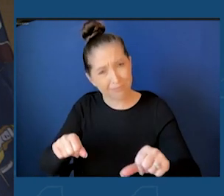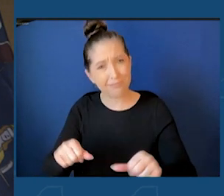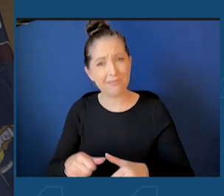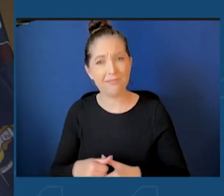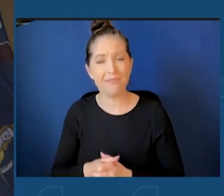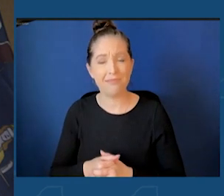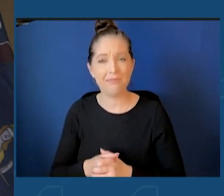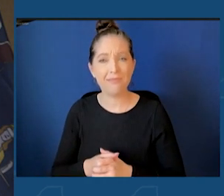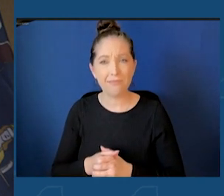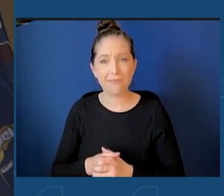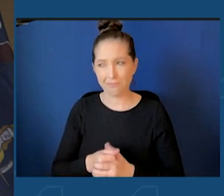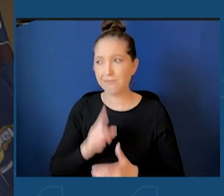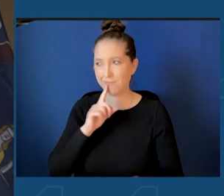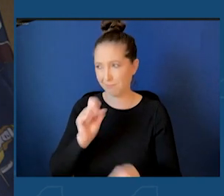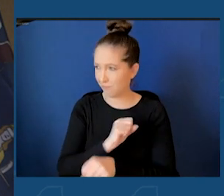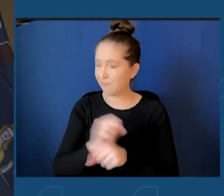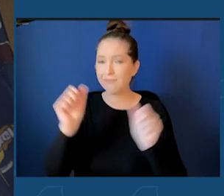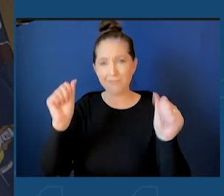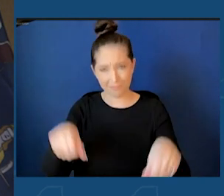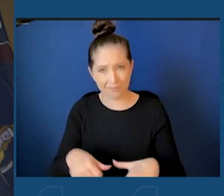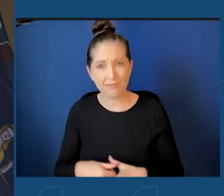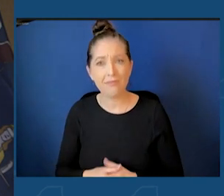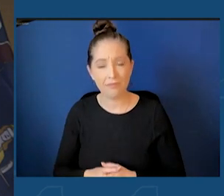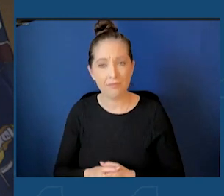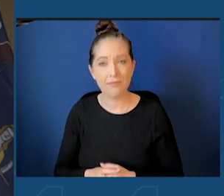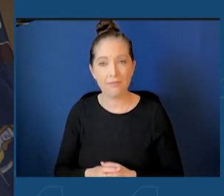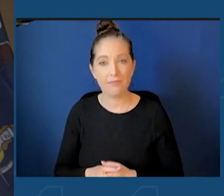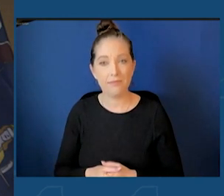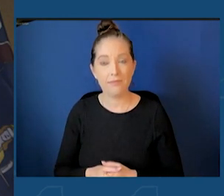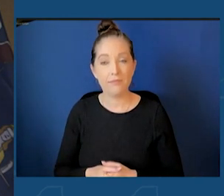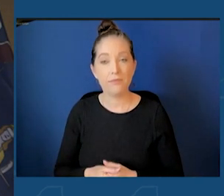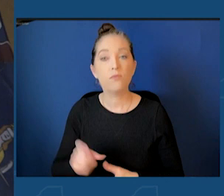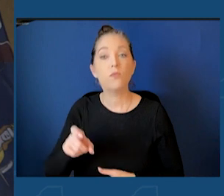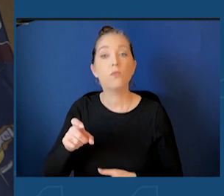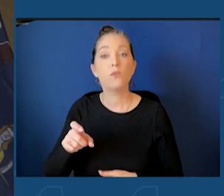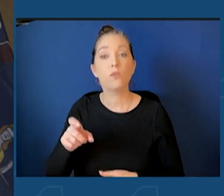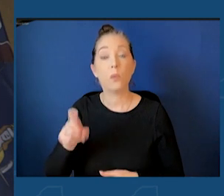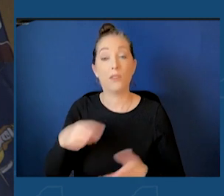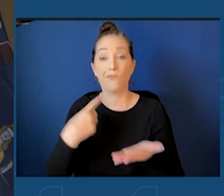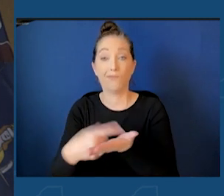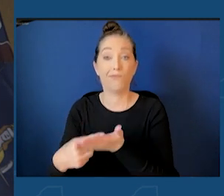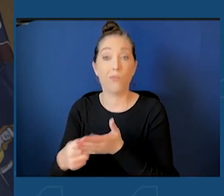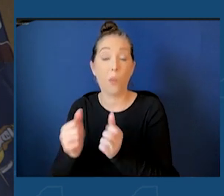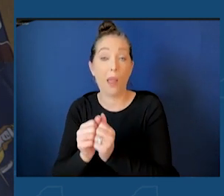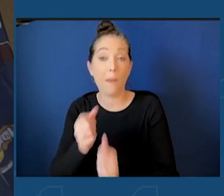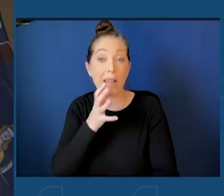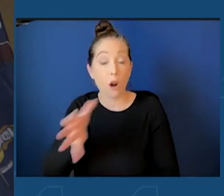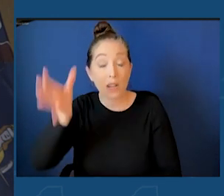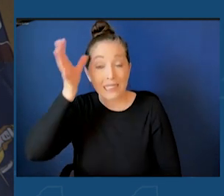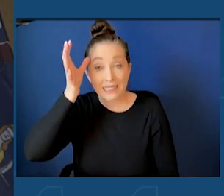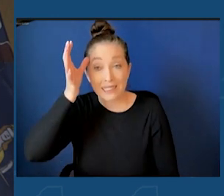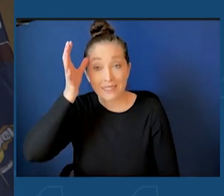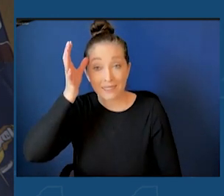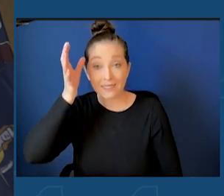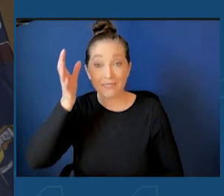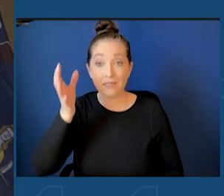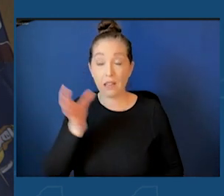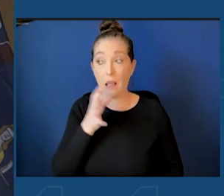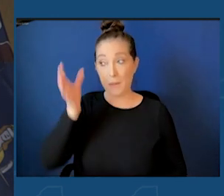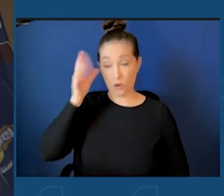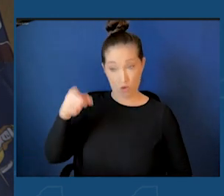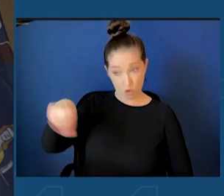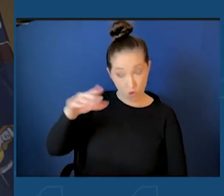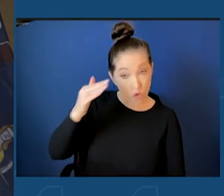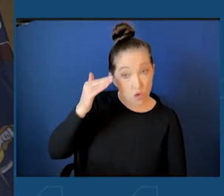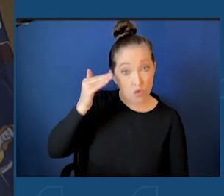absolutely something we can do. So we have to talk to also parents. Parents, do you know what your kids are seeing? Do you know who